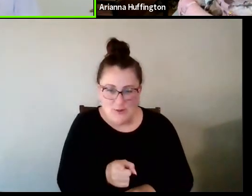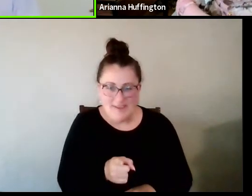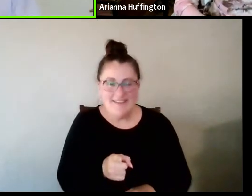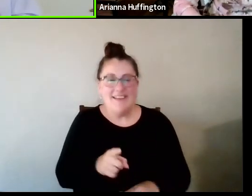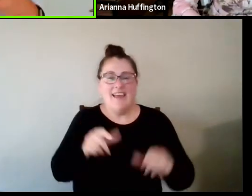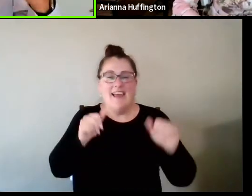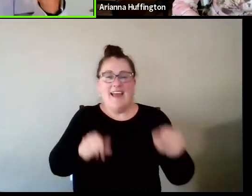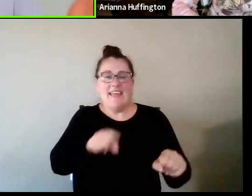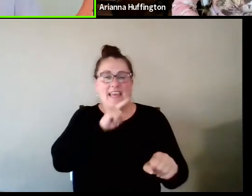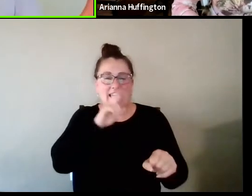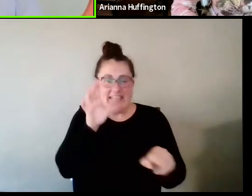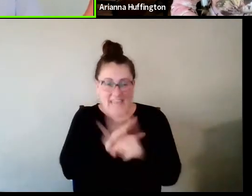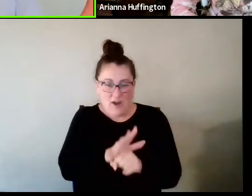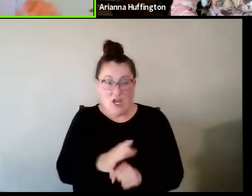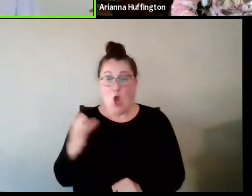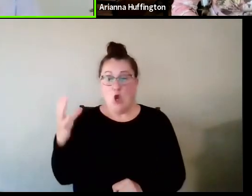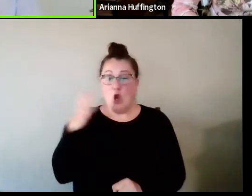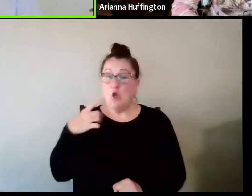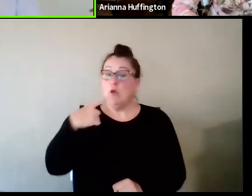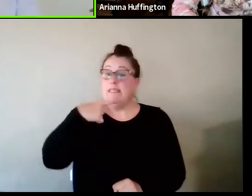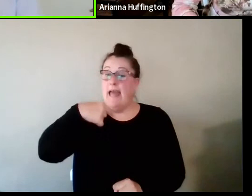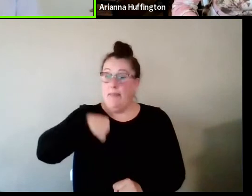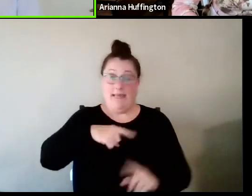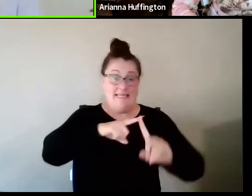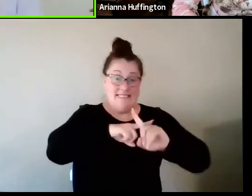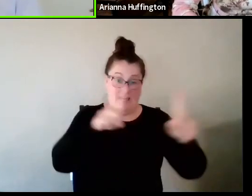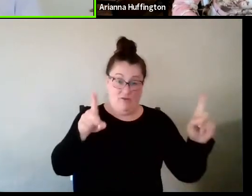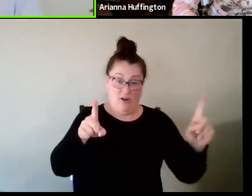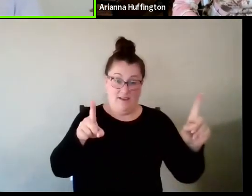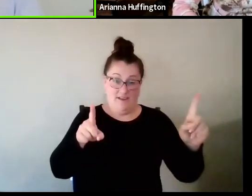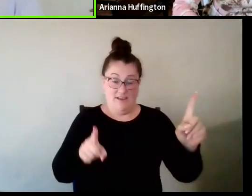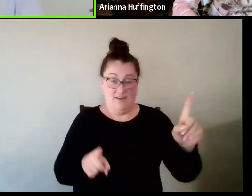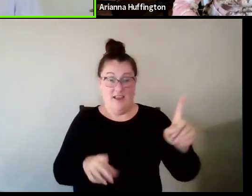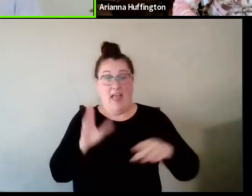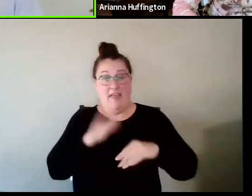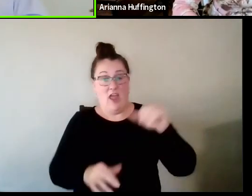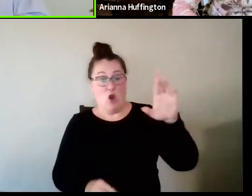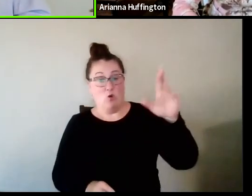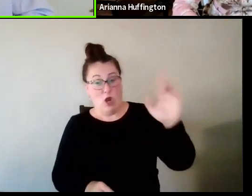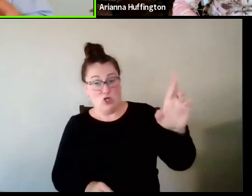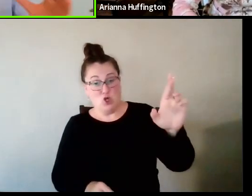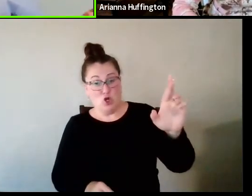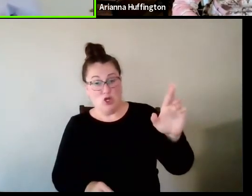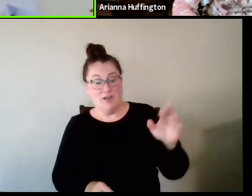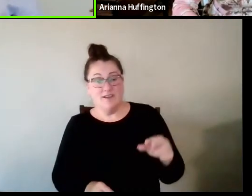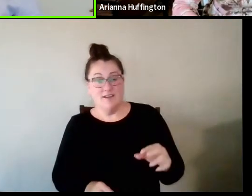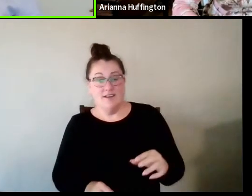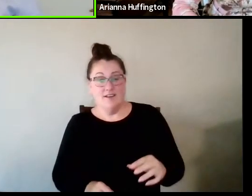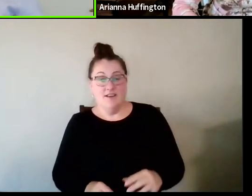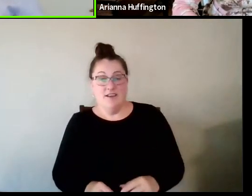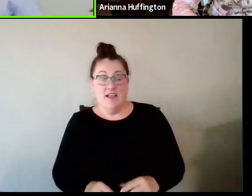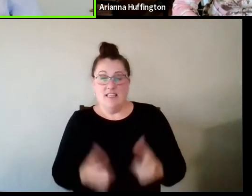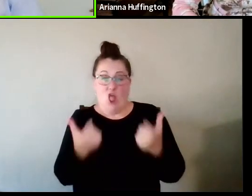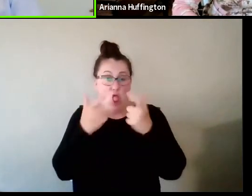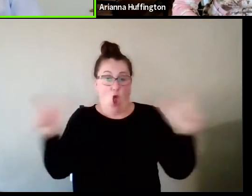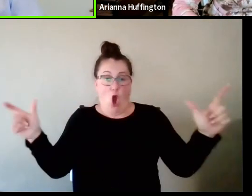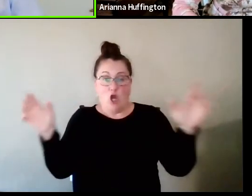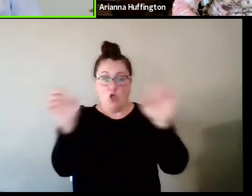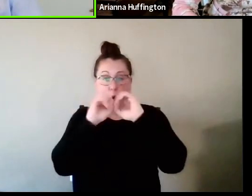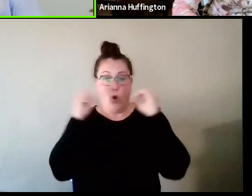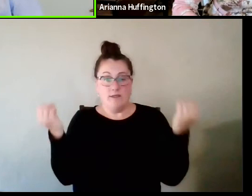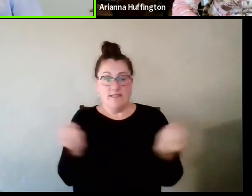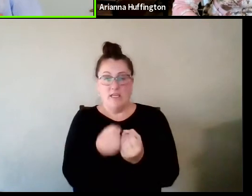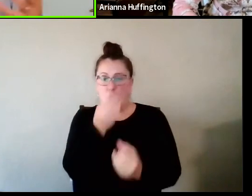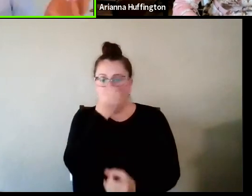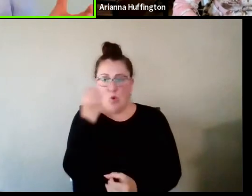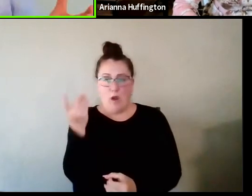guarantee that the coach would say something different to Roger than to me. And so that means in our large organizations, and I don't care whether